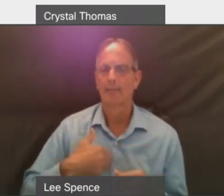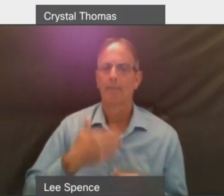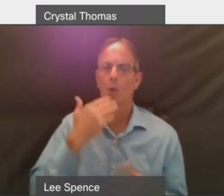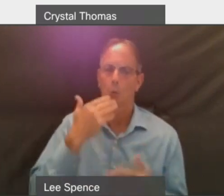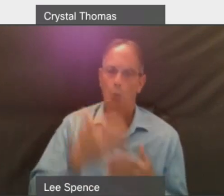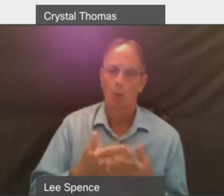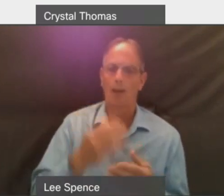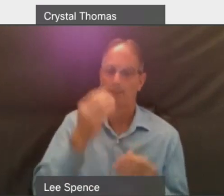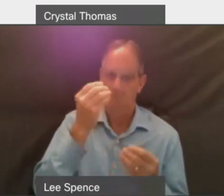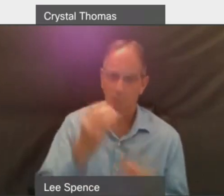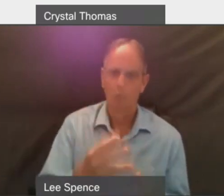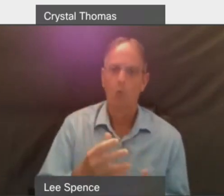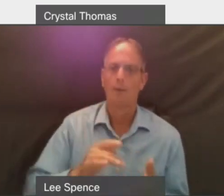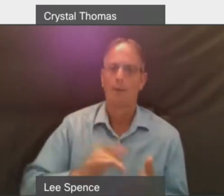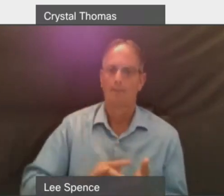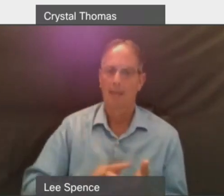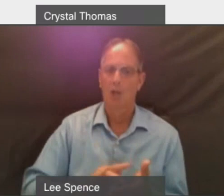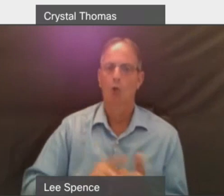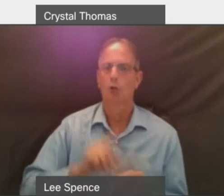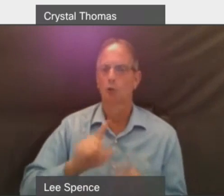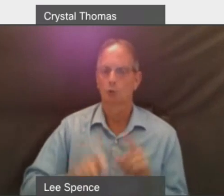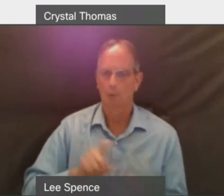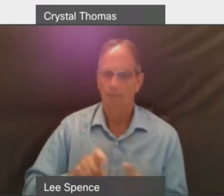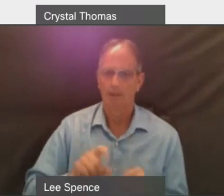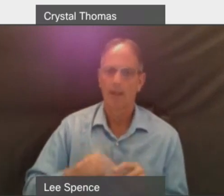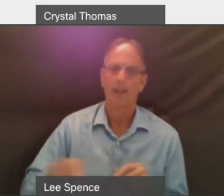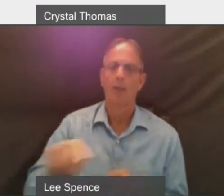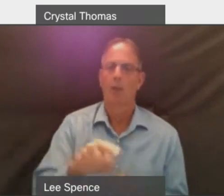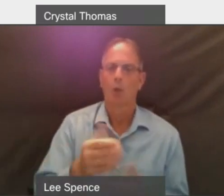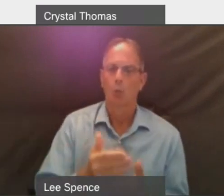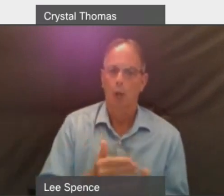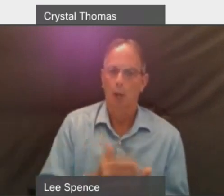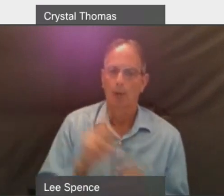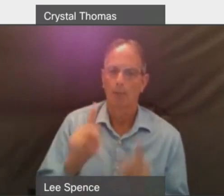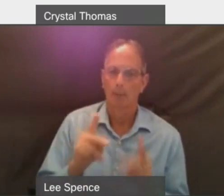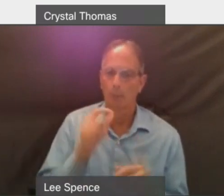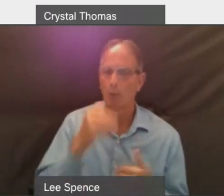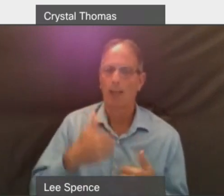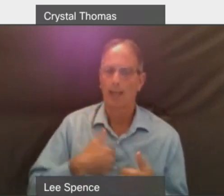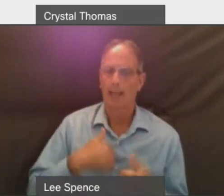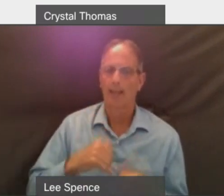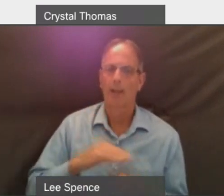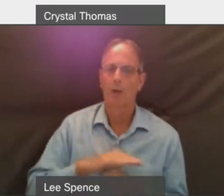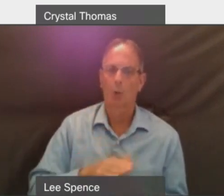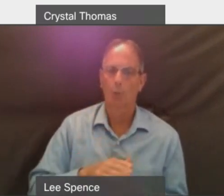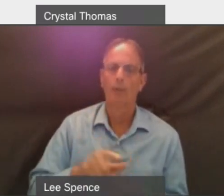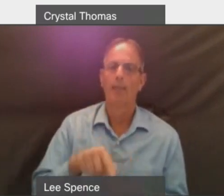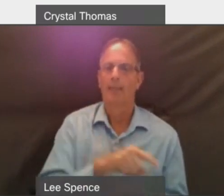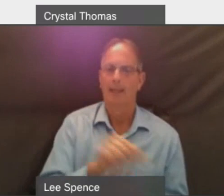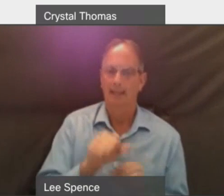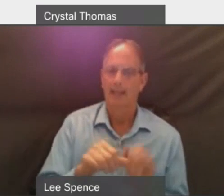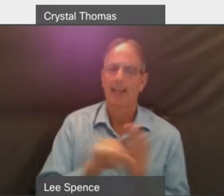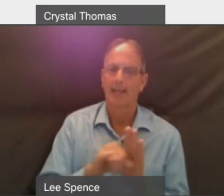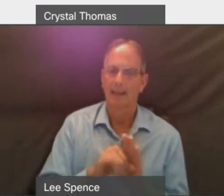well-informed medical survey of the record of people who've had COVID so that they can identify what the